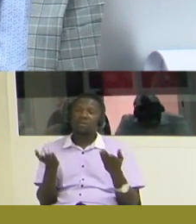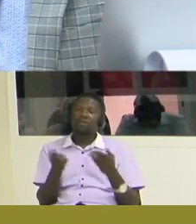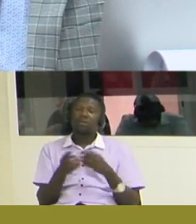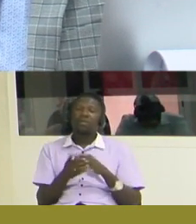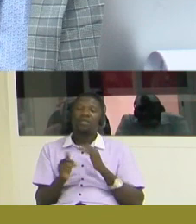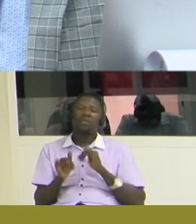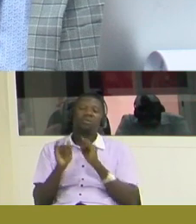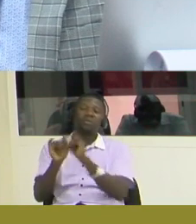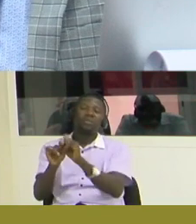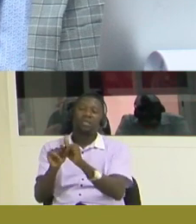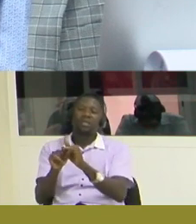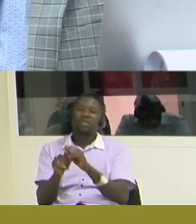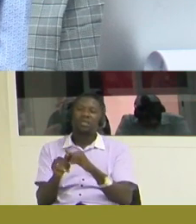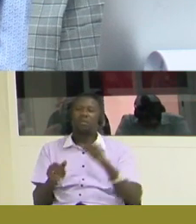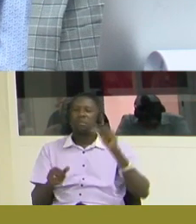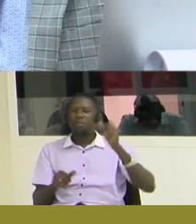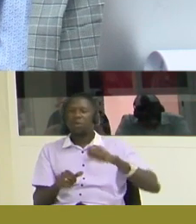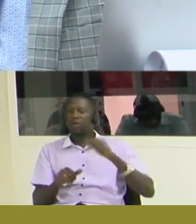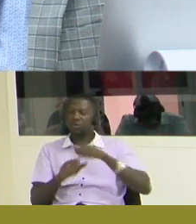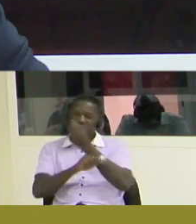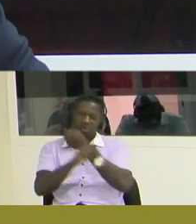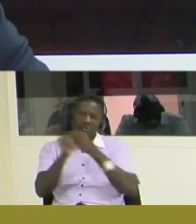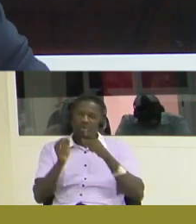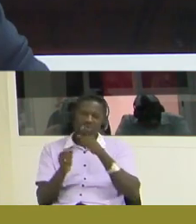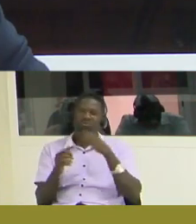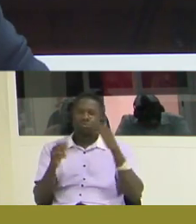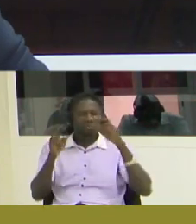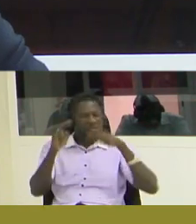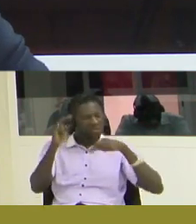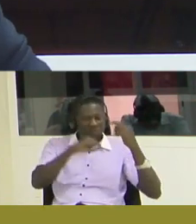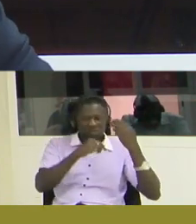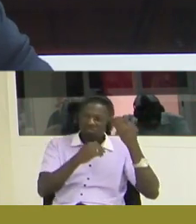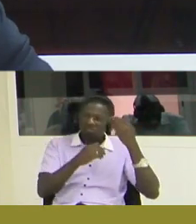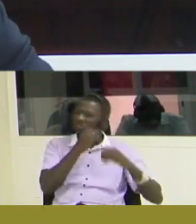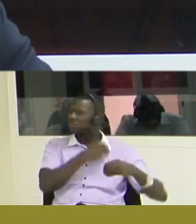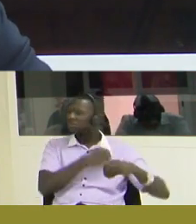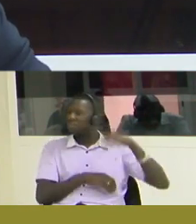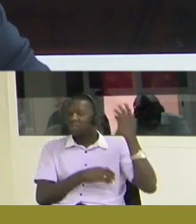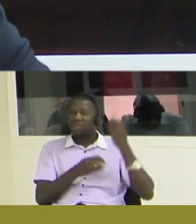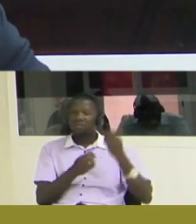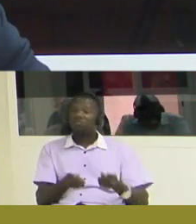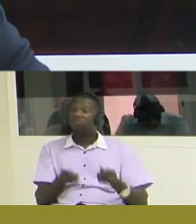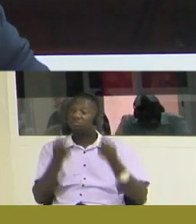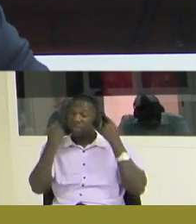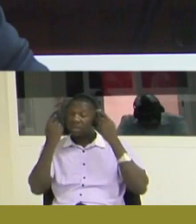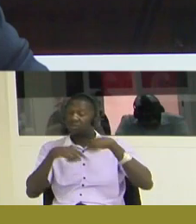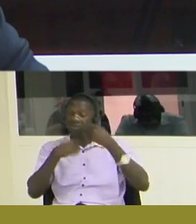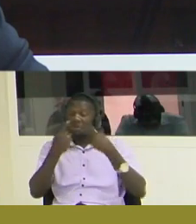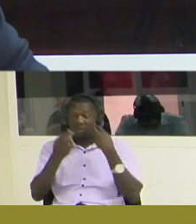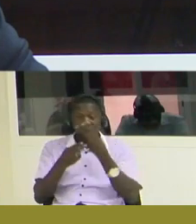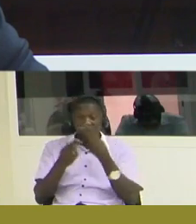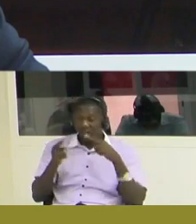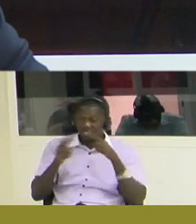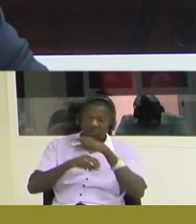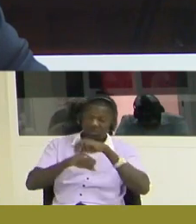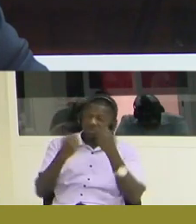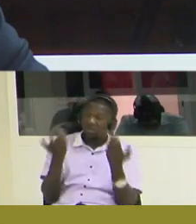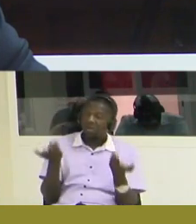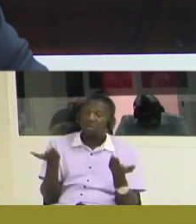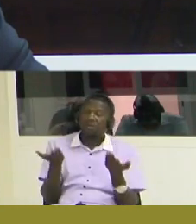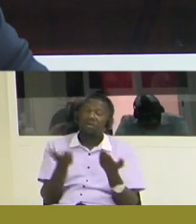find out whether the conditions were suitable suitable yes I did not find out whether the conditions were suitable or not